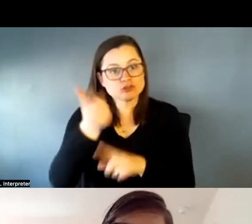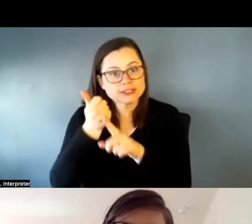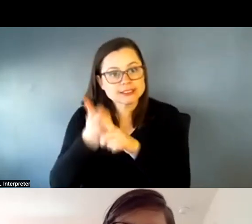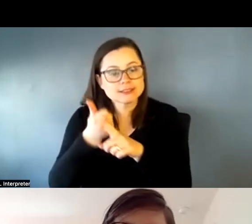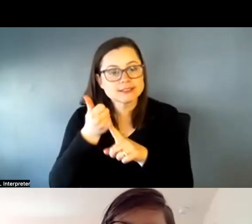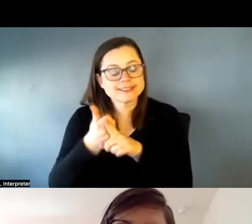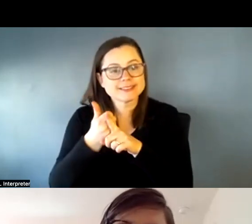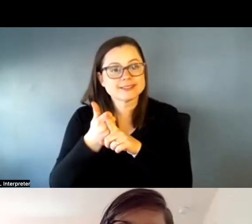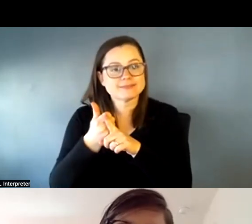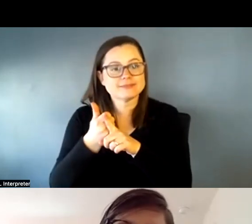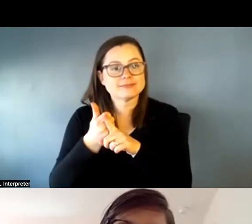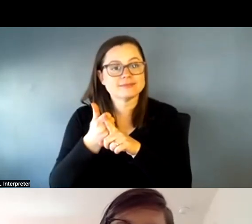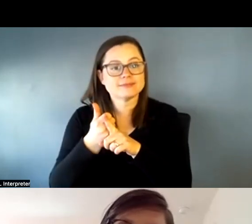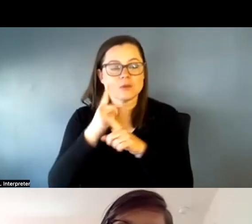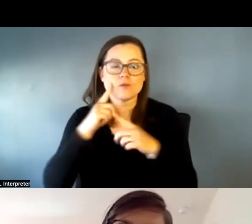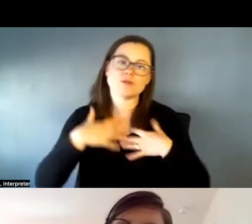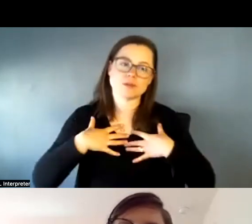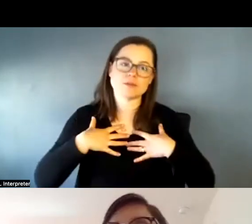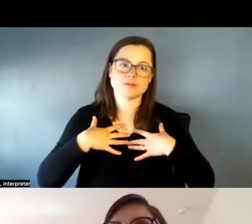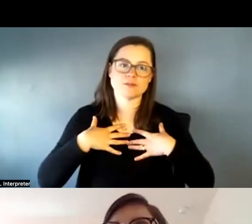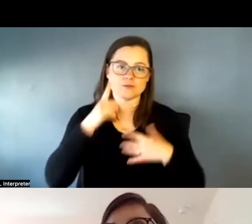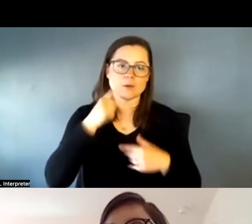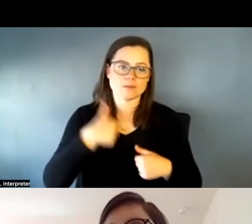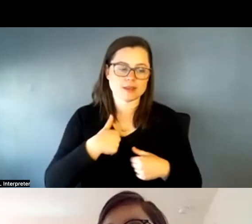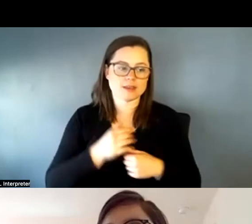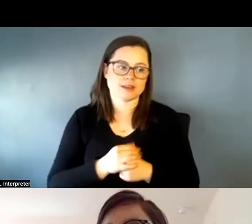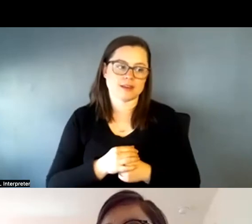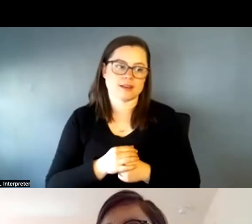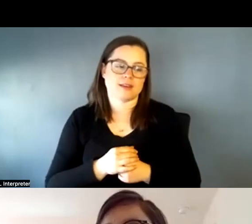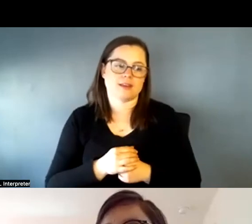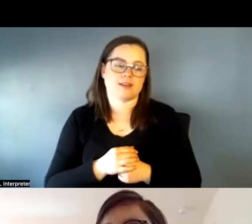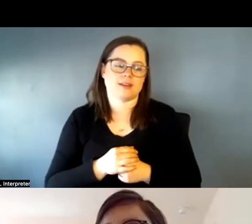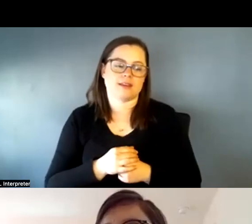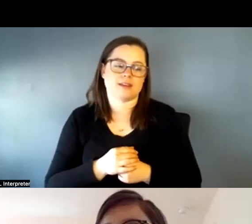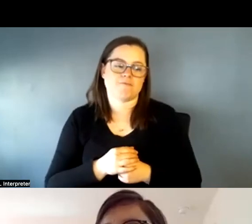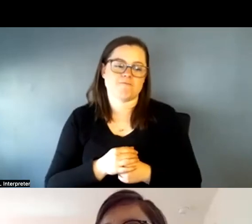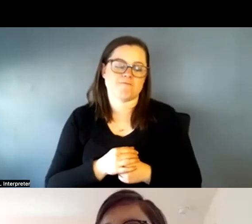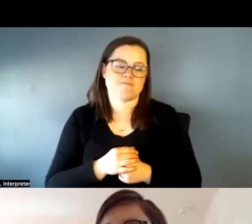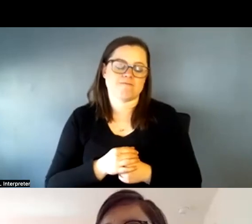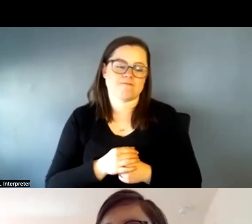are what, for me, I just think of them as they're